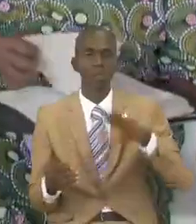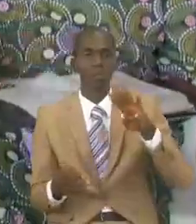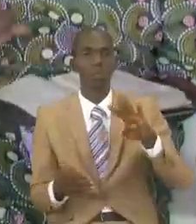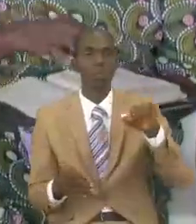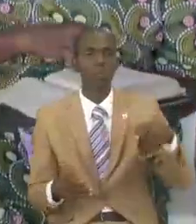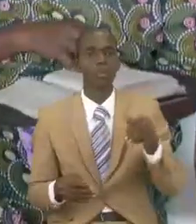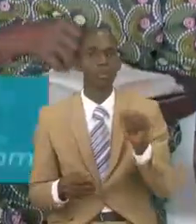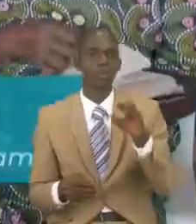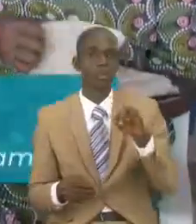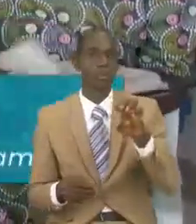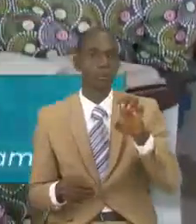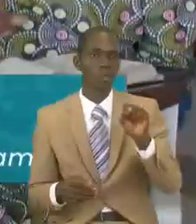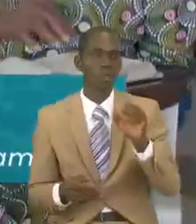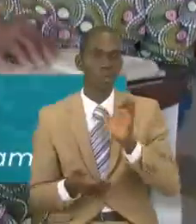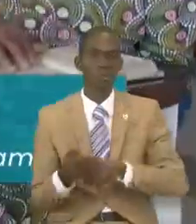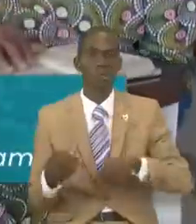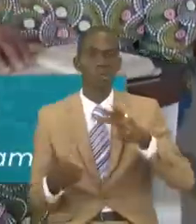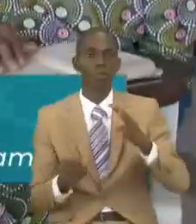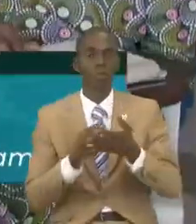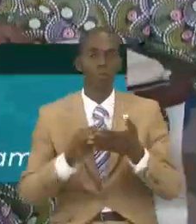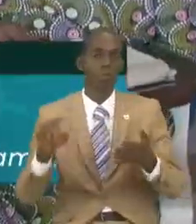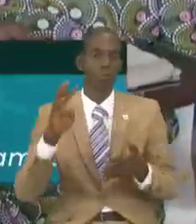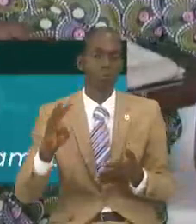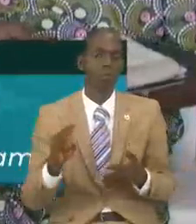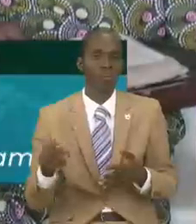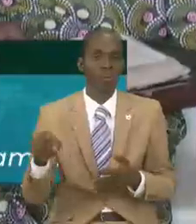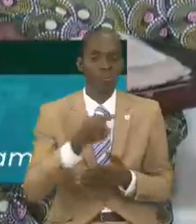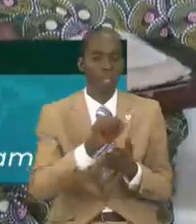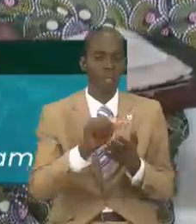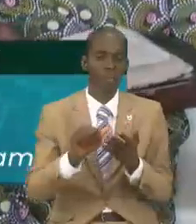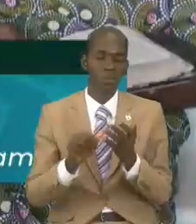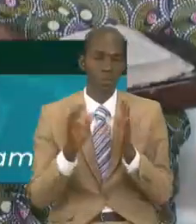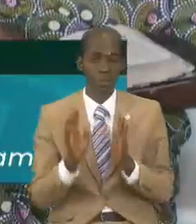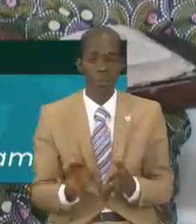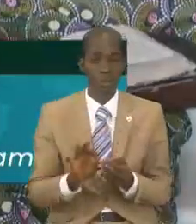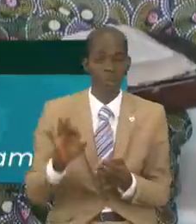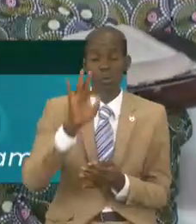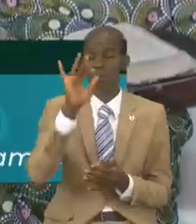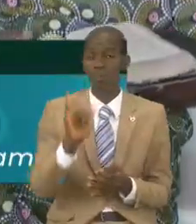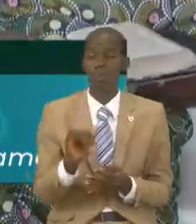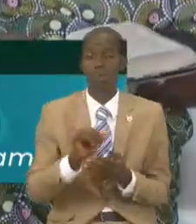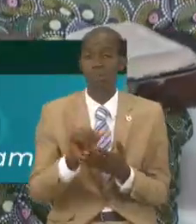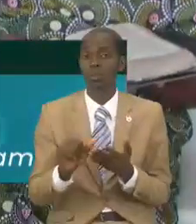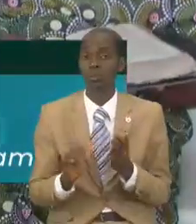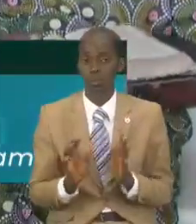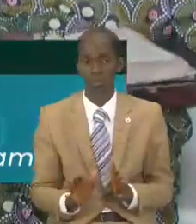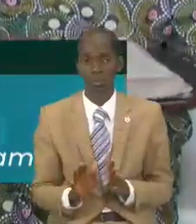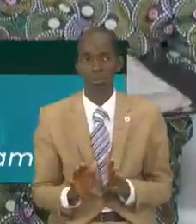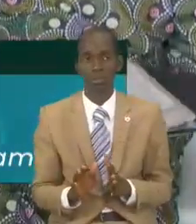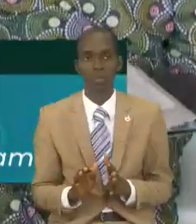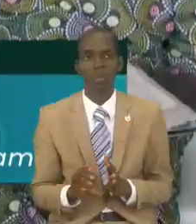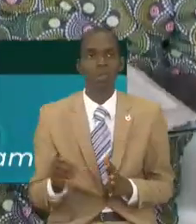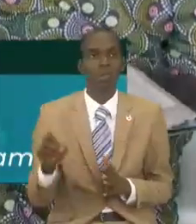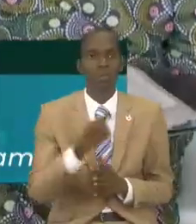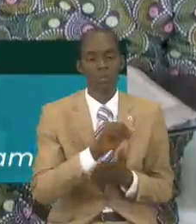chapter 4, verse 4. Ye adulterers, spiritual adulterers, and